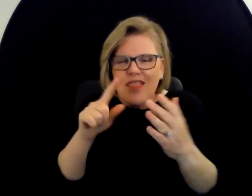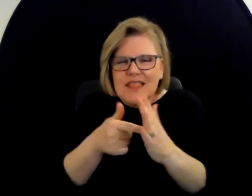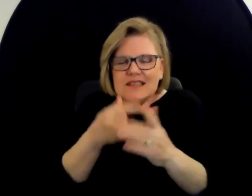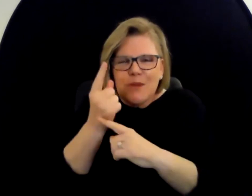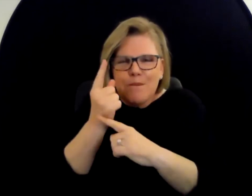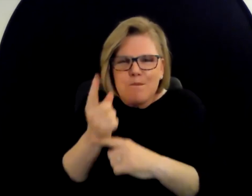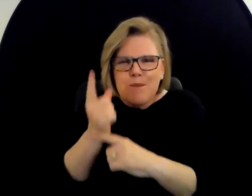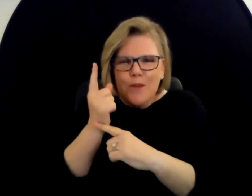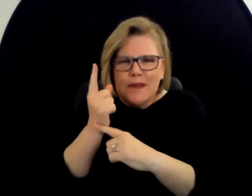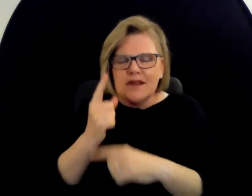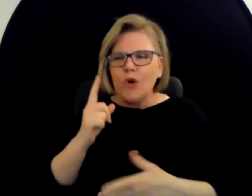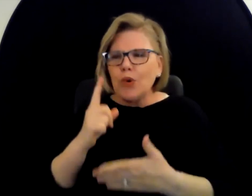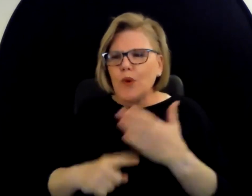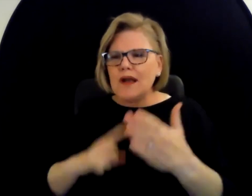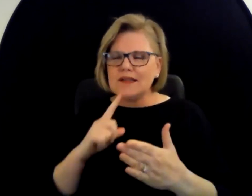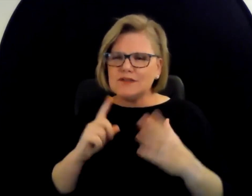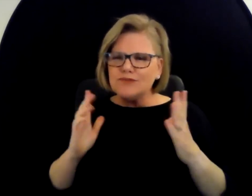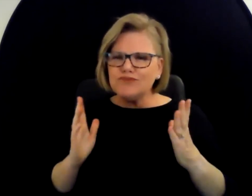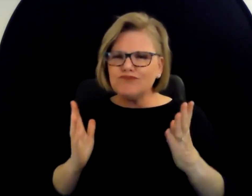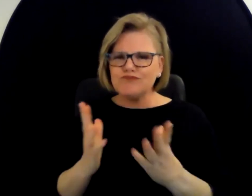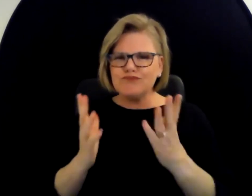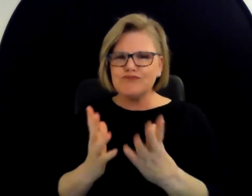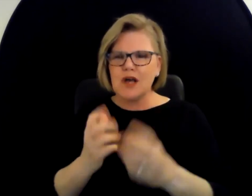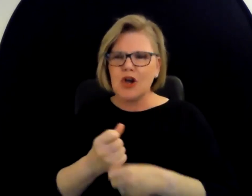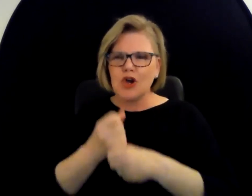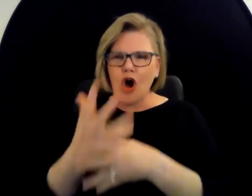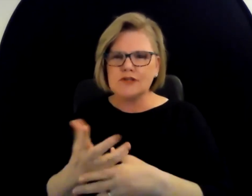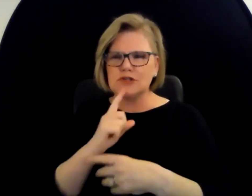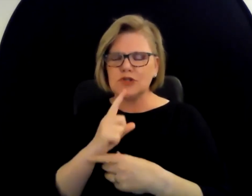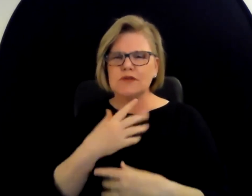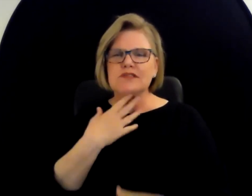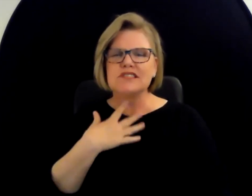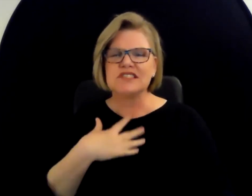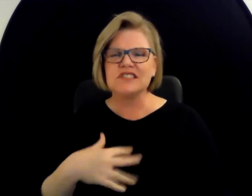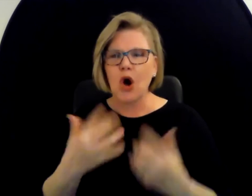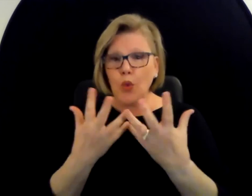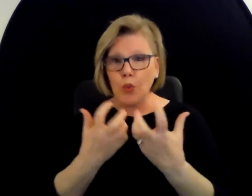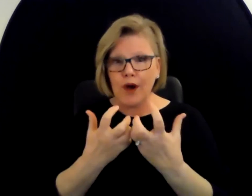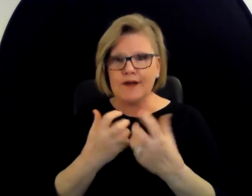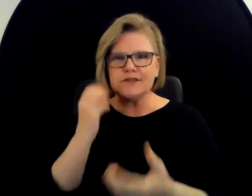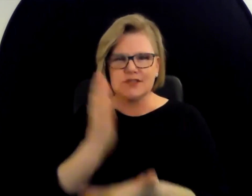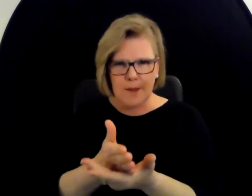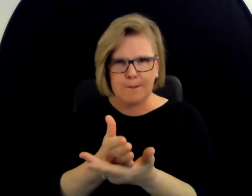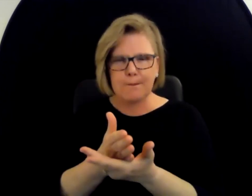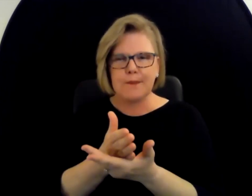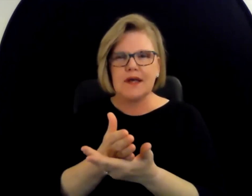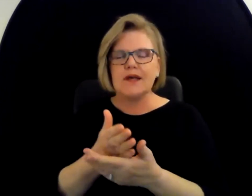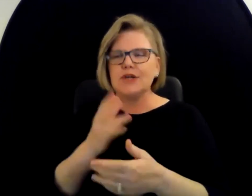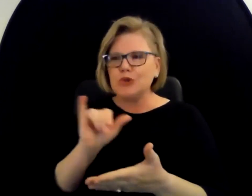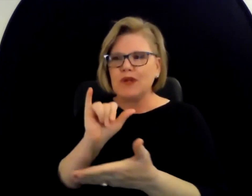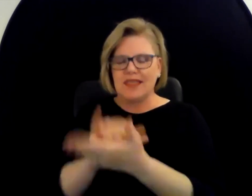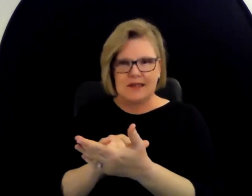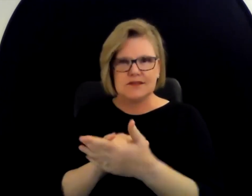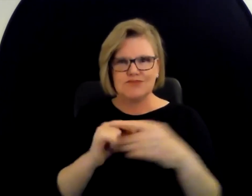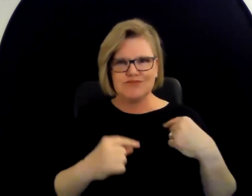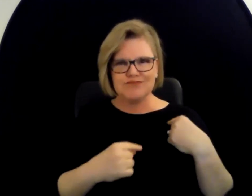What is it that is driving them to even have a desire at some point to want to stop doing something that